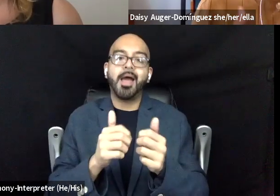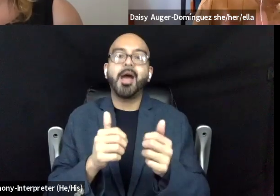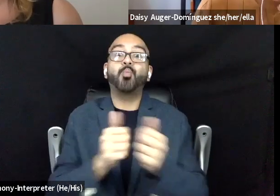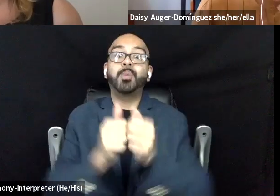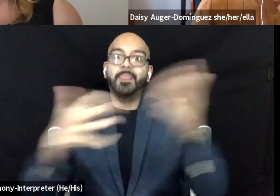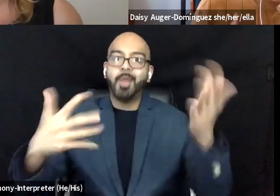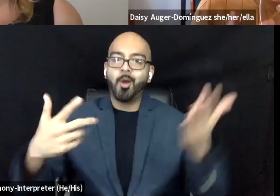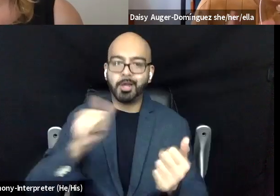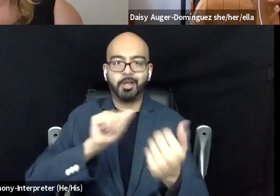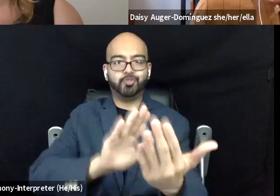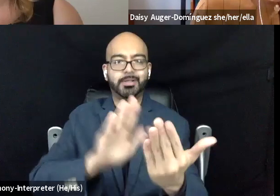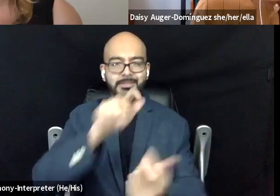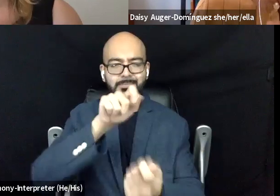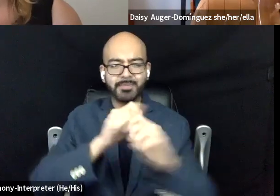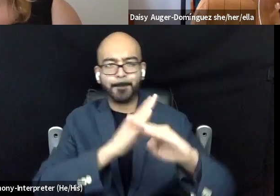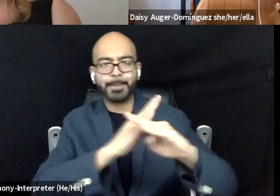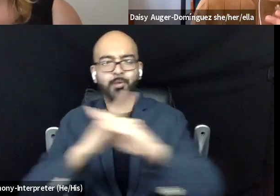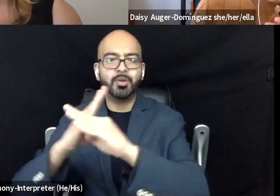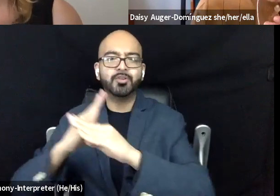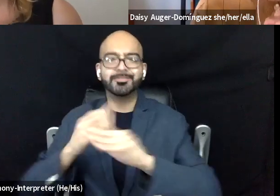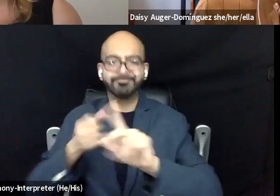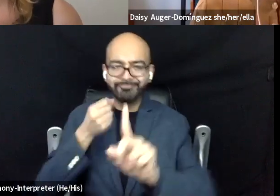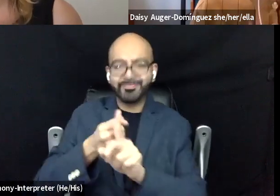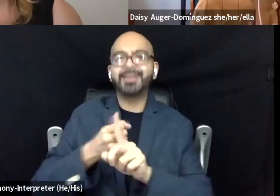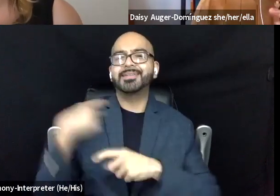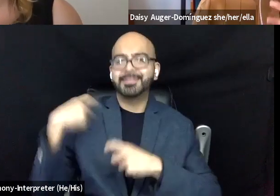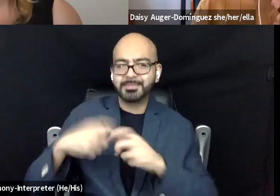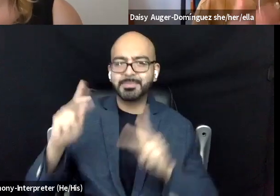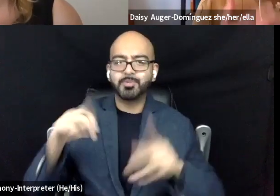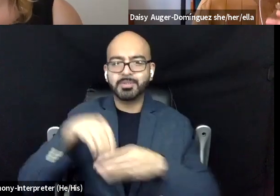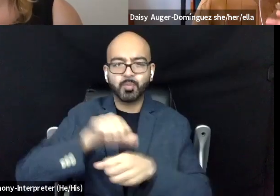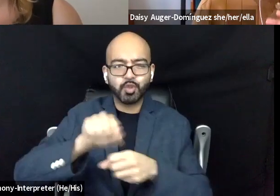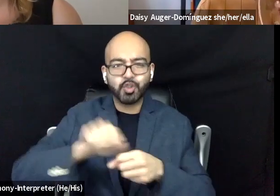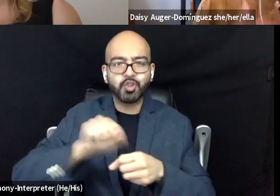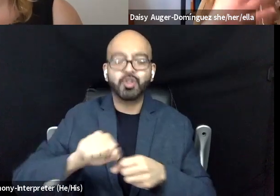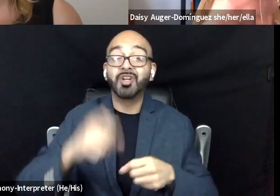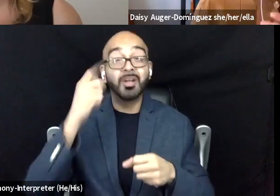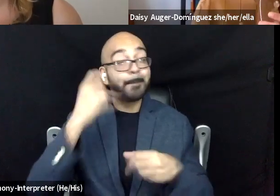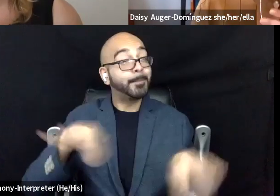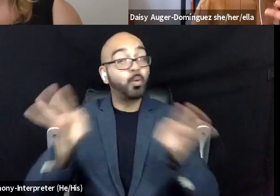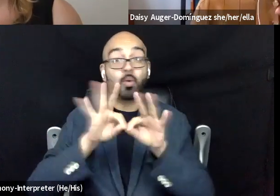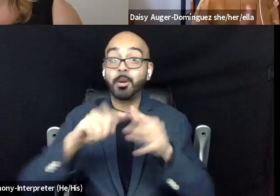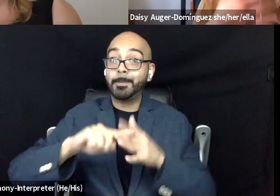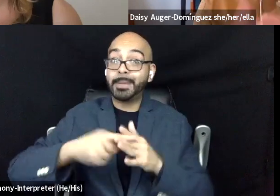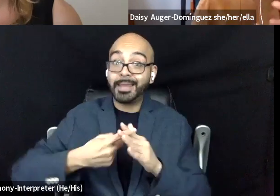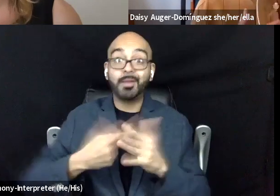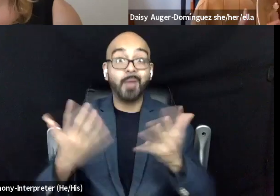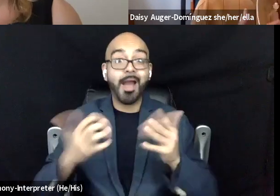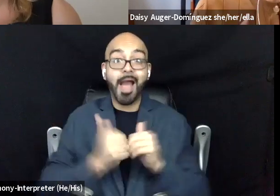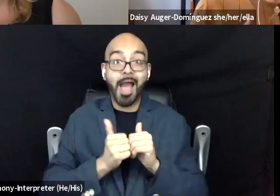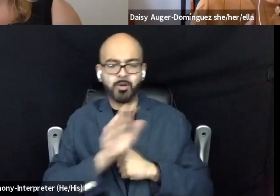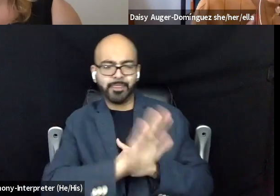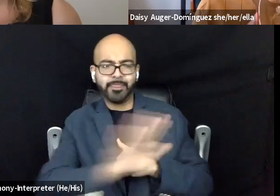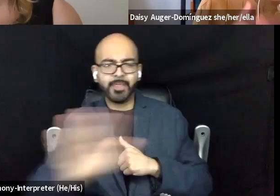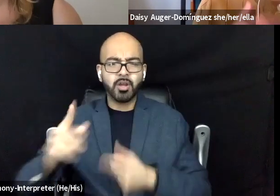that affect Latinx employees in the workplace. And in order to do that, you have to begin with understanding where they come from, why they use